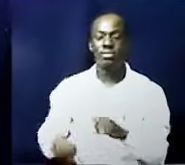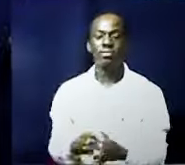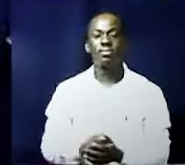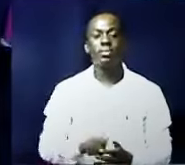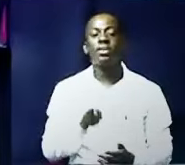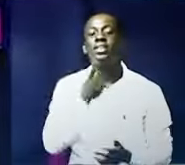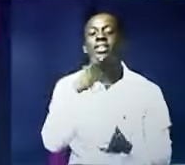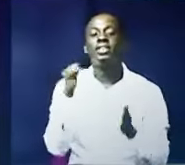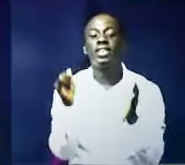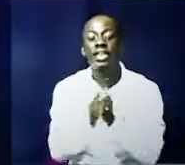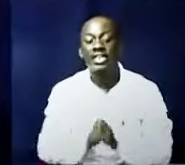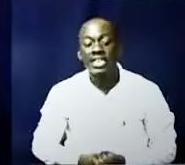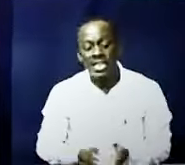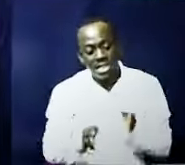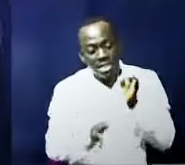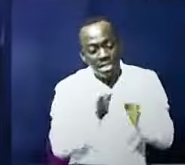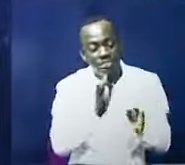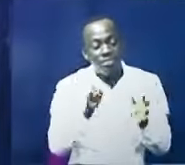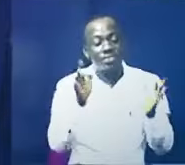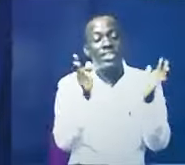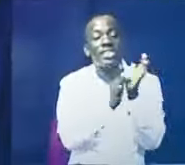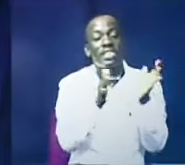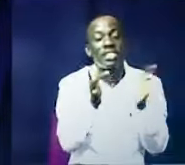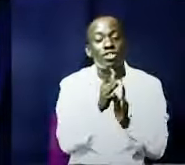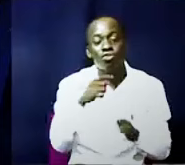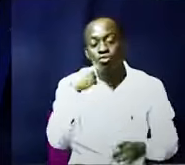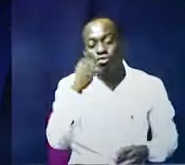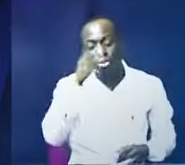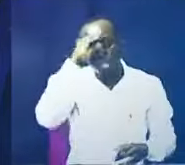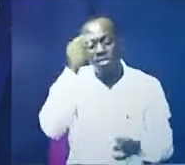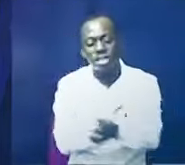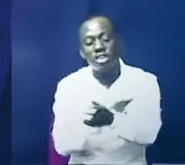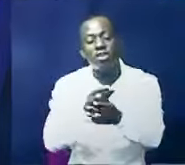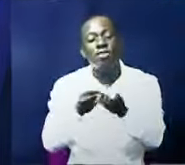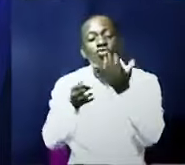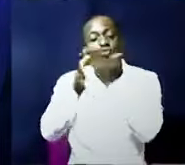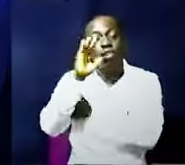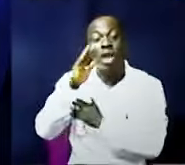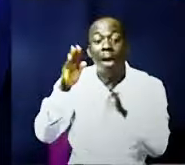that if Jesus, who is the Son of God, prays that much,